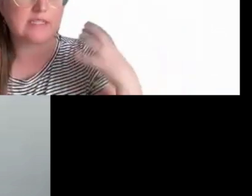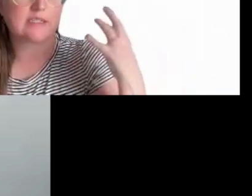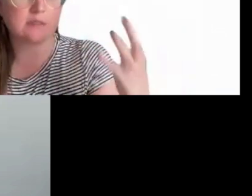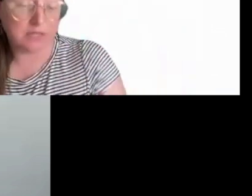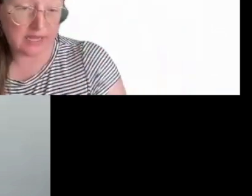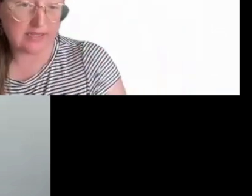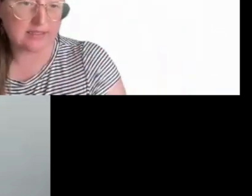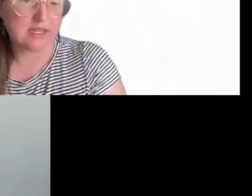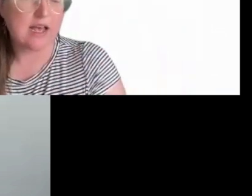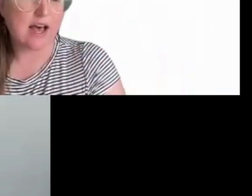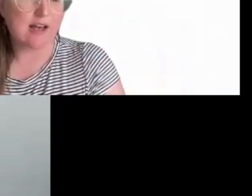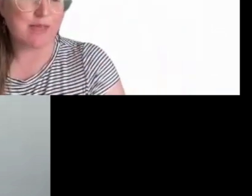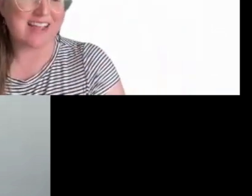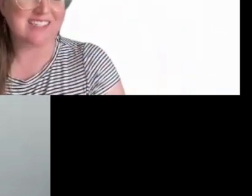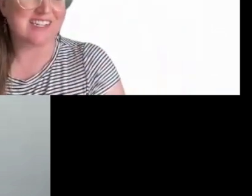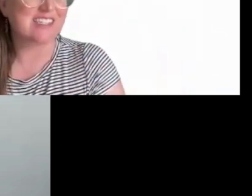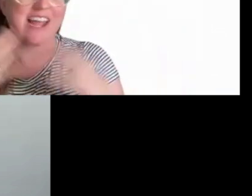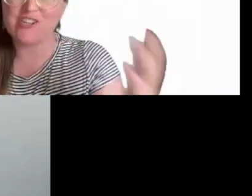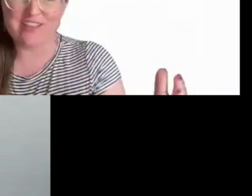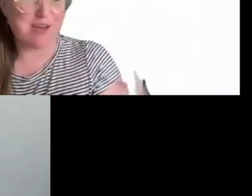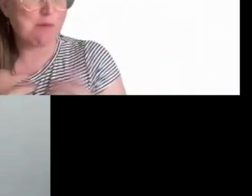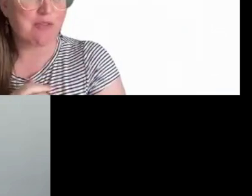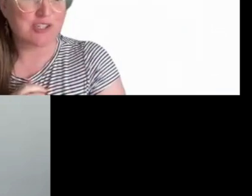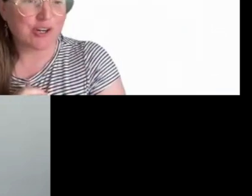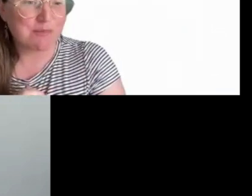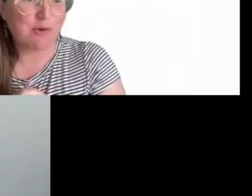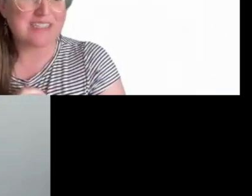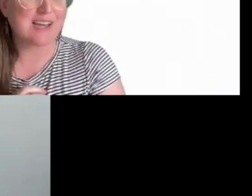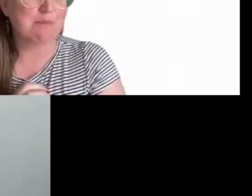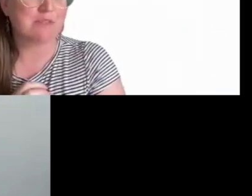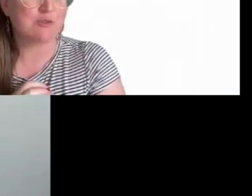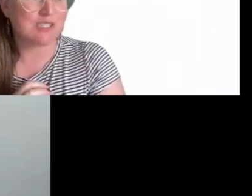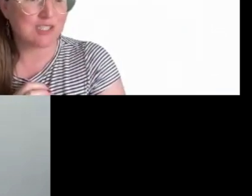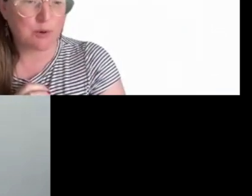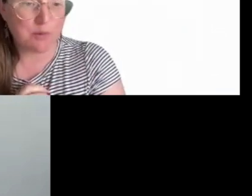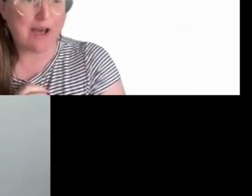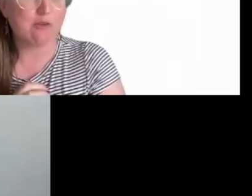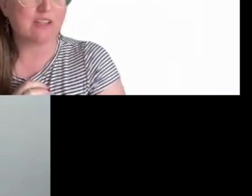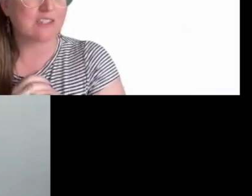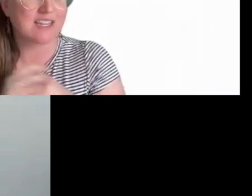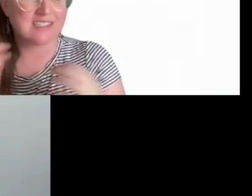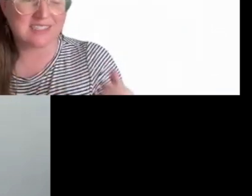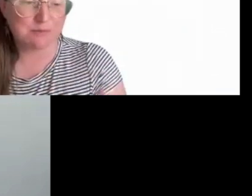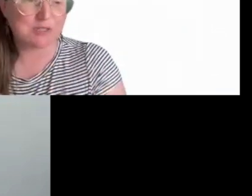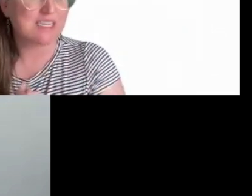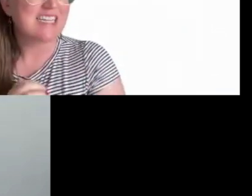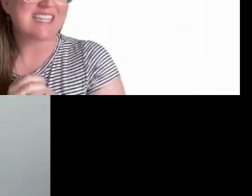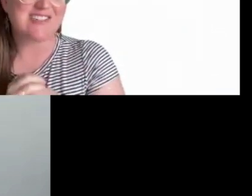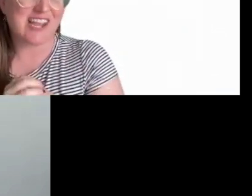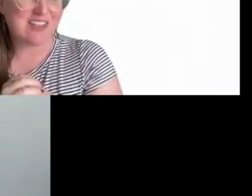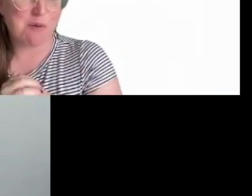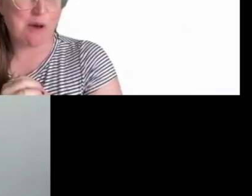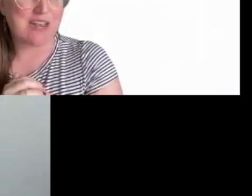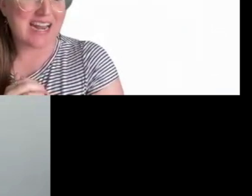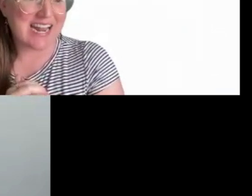family-led crisis plans. And to educate them about the turning points that Susan spoke about, that are the signs and symptoms,